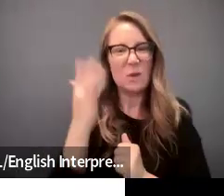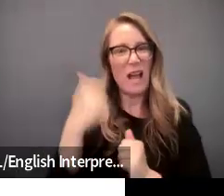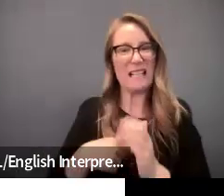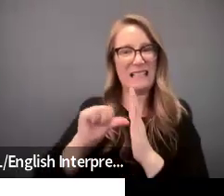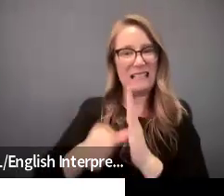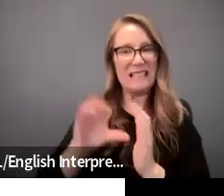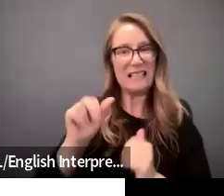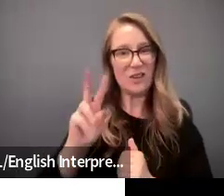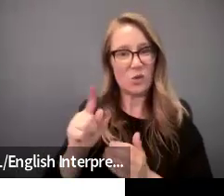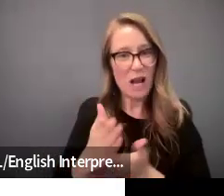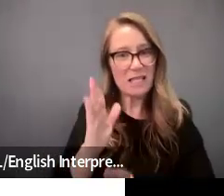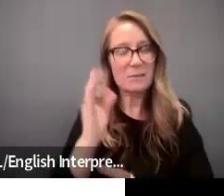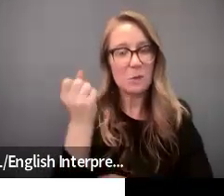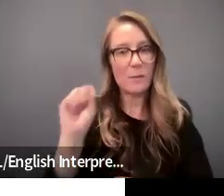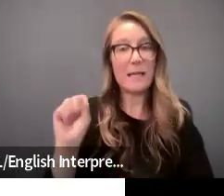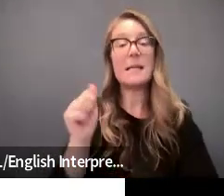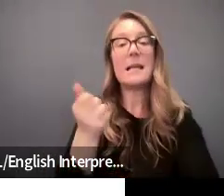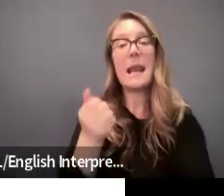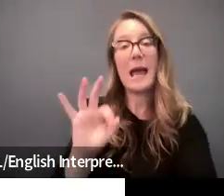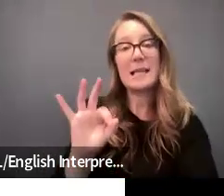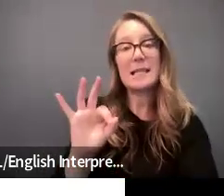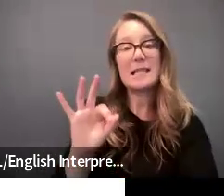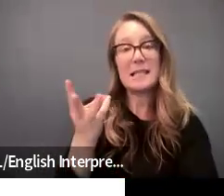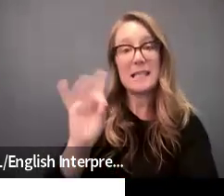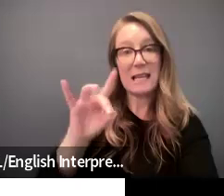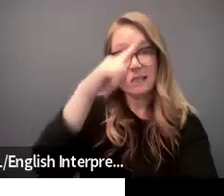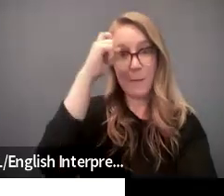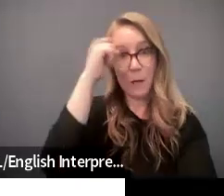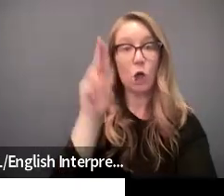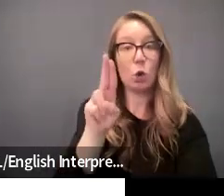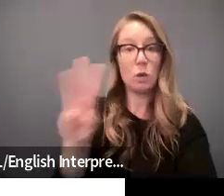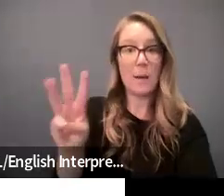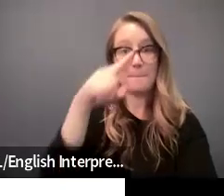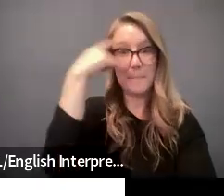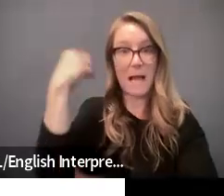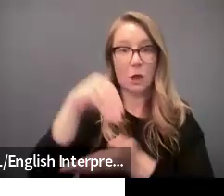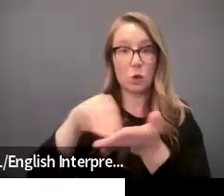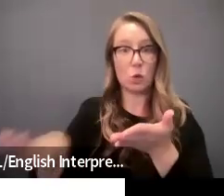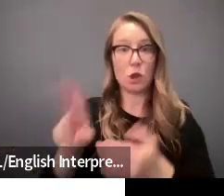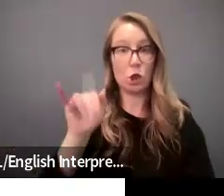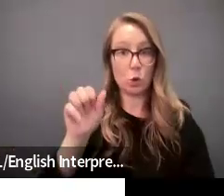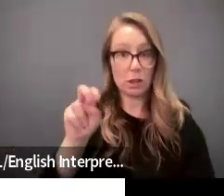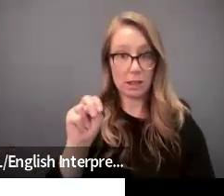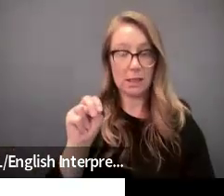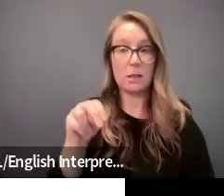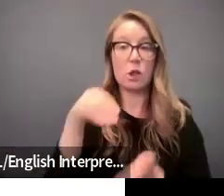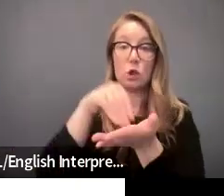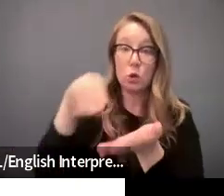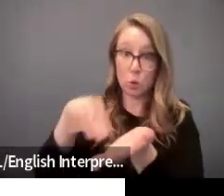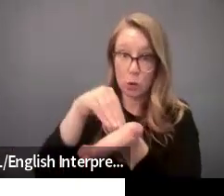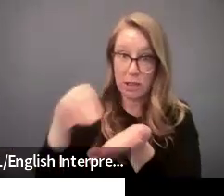movement. In the summer of 1968, the UW Black Student Union